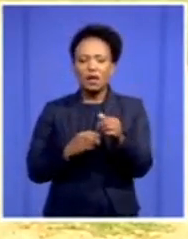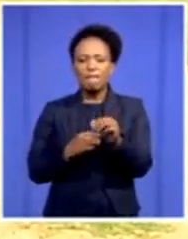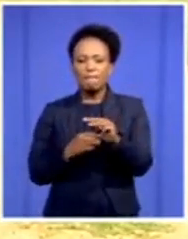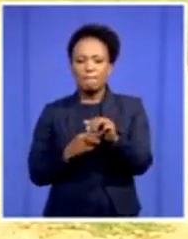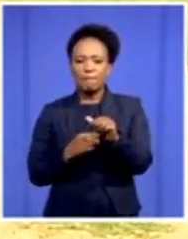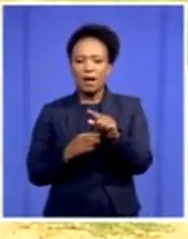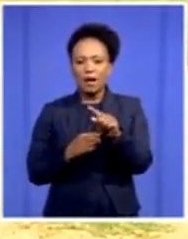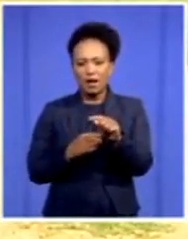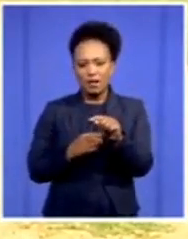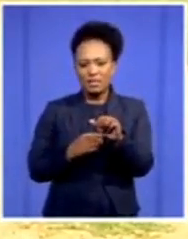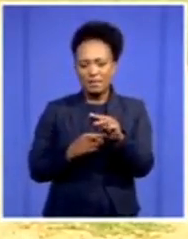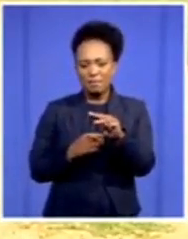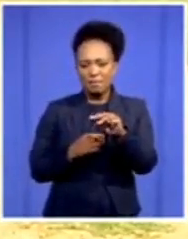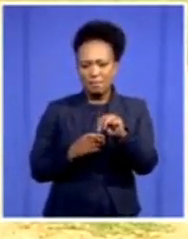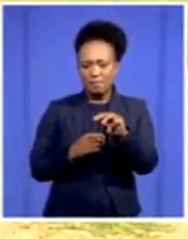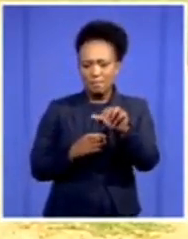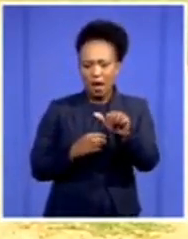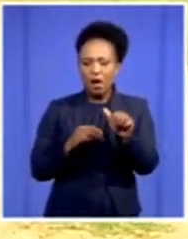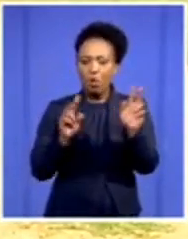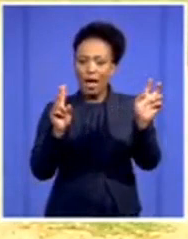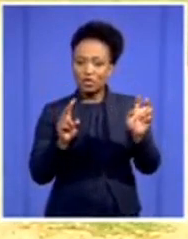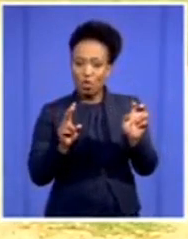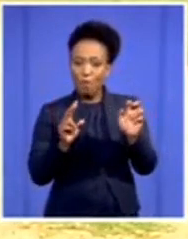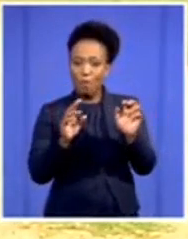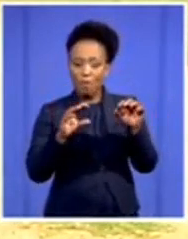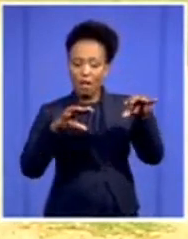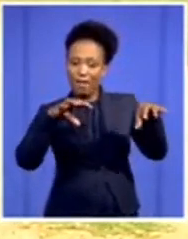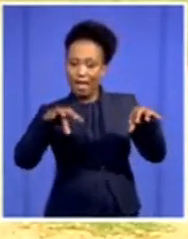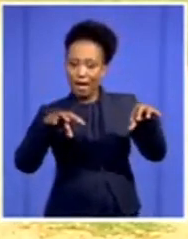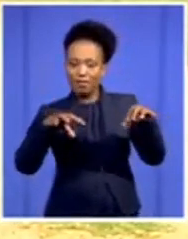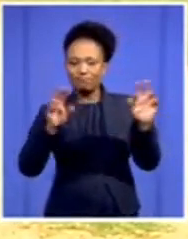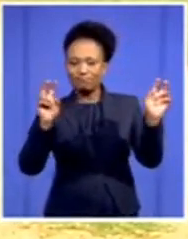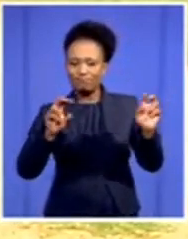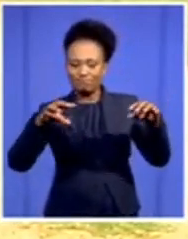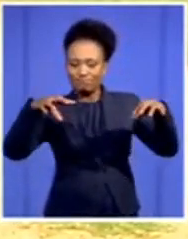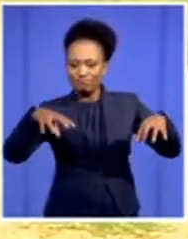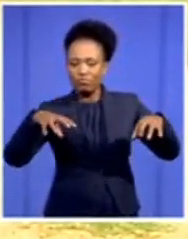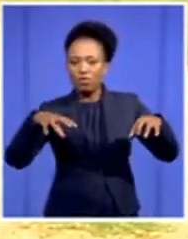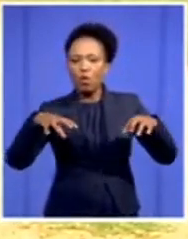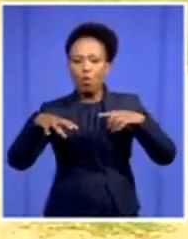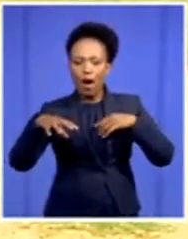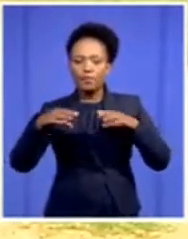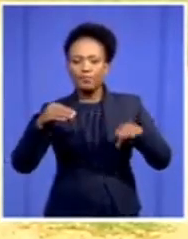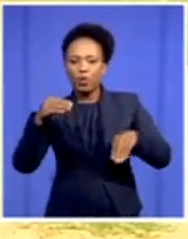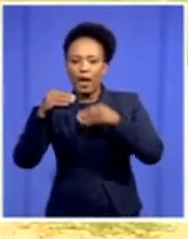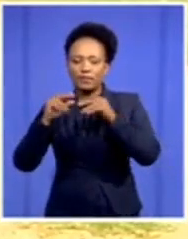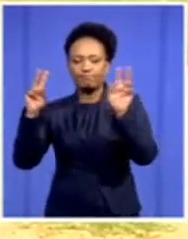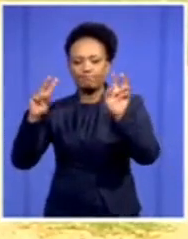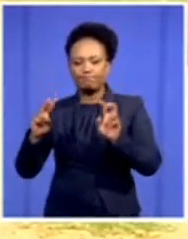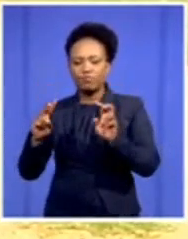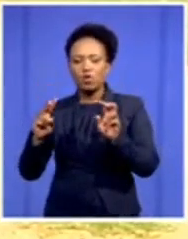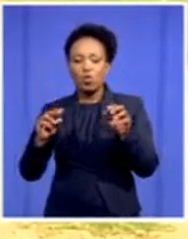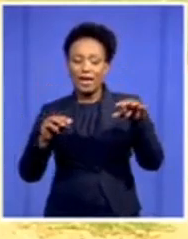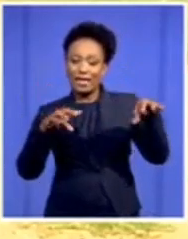power stations that contribute to the national power grid are located in that area. And what we learned